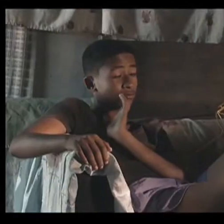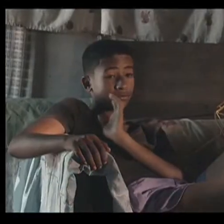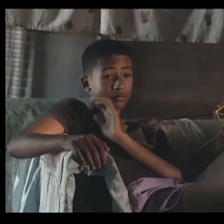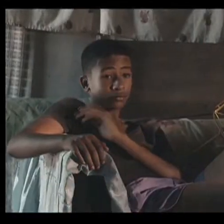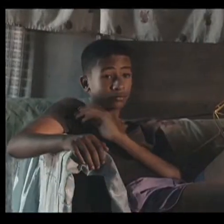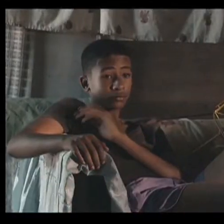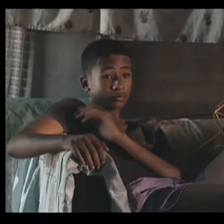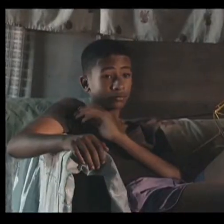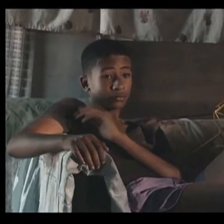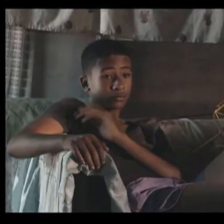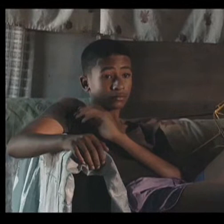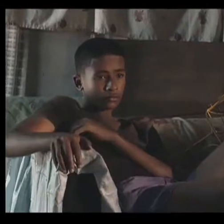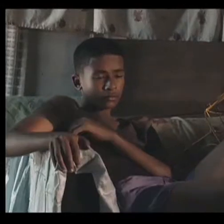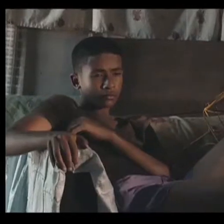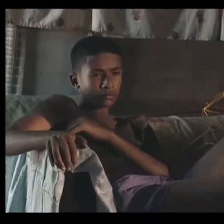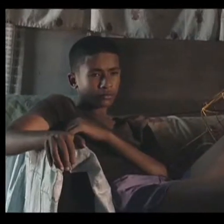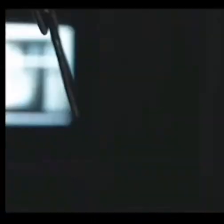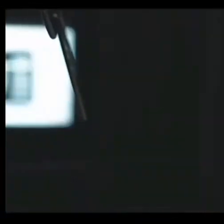Special report.